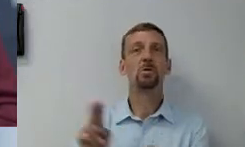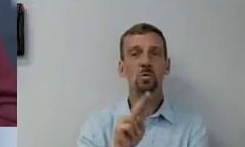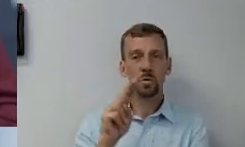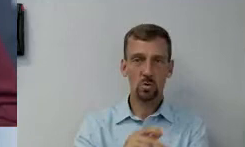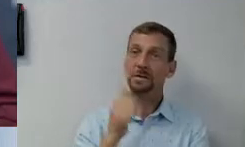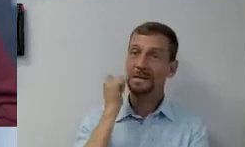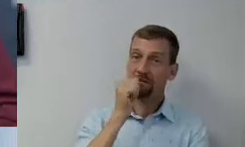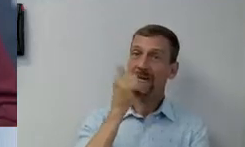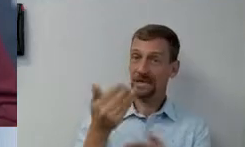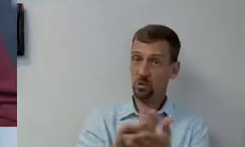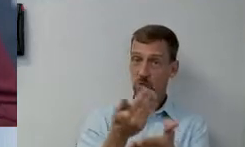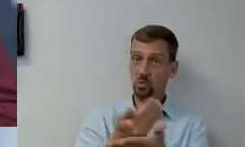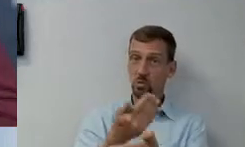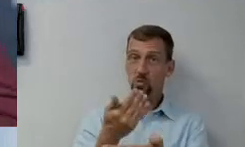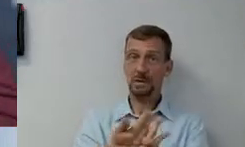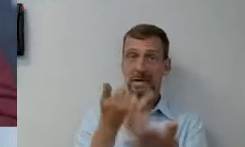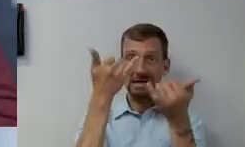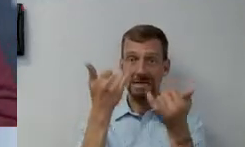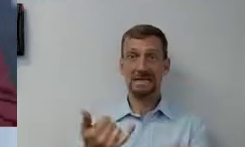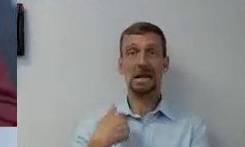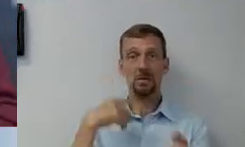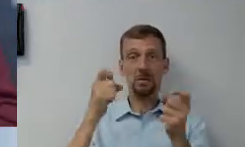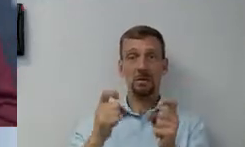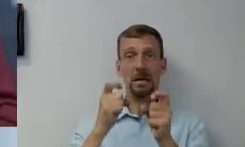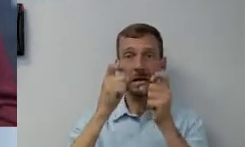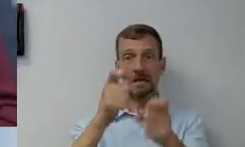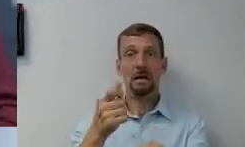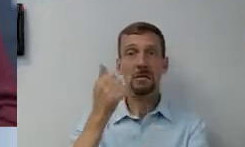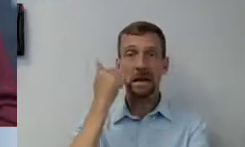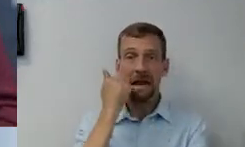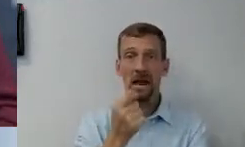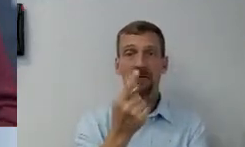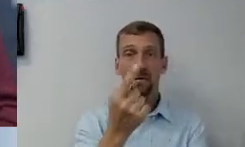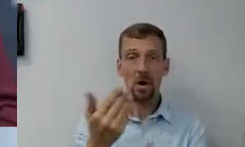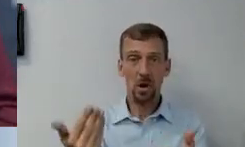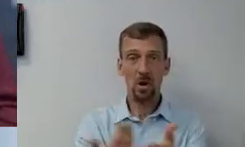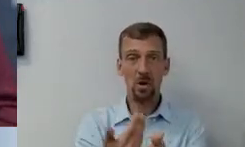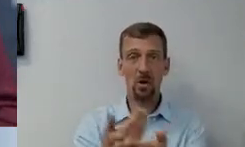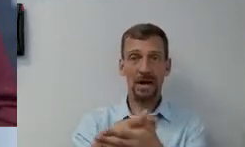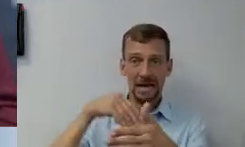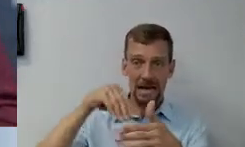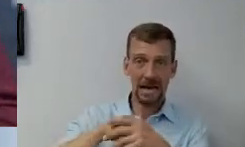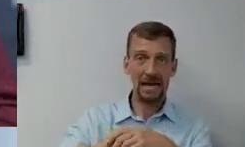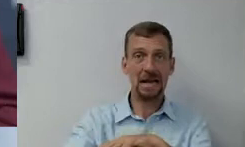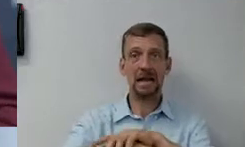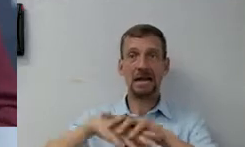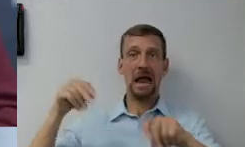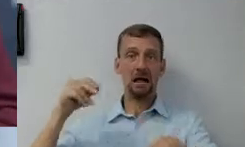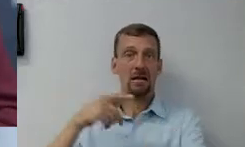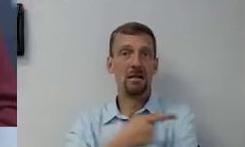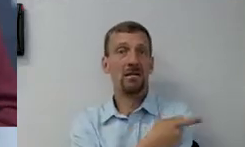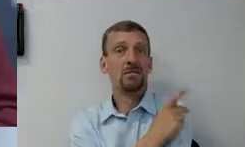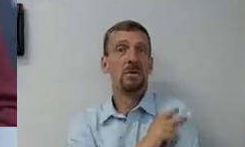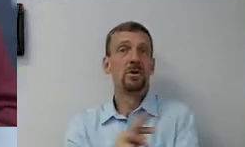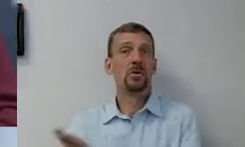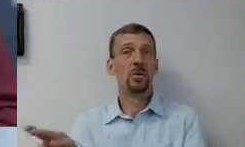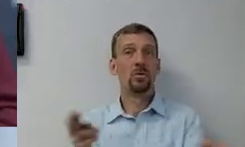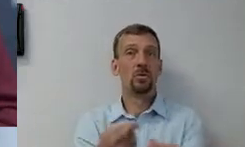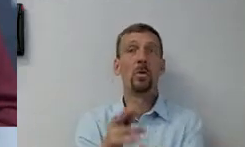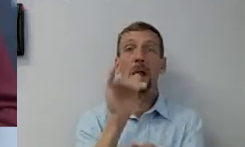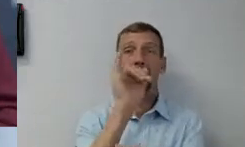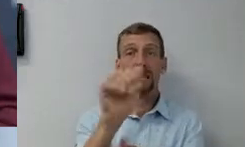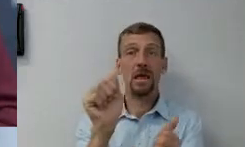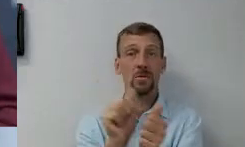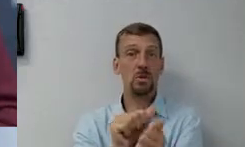to the point where we can give them a brand new one every time they go in and out of a patient room? So we do that now with surgical